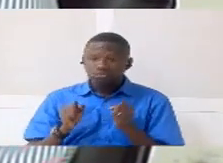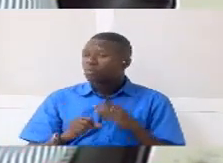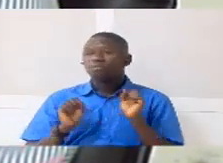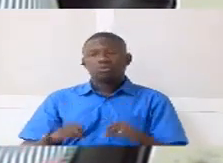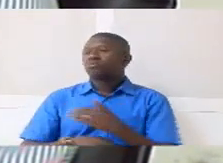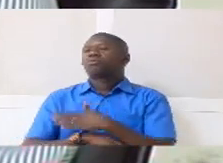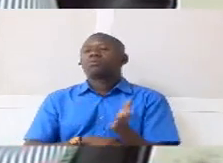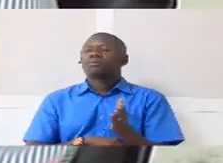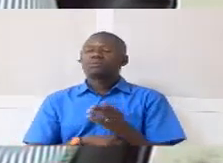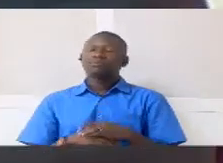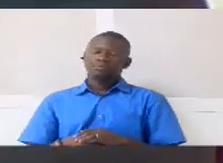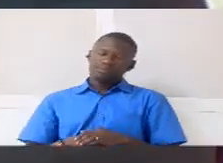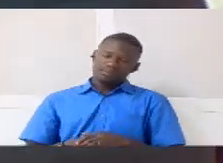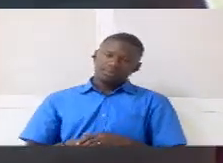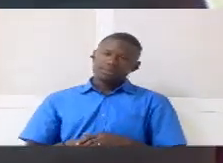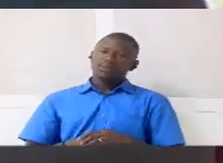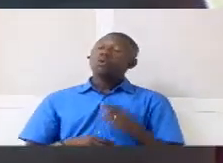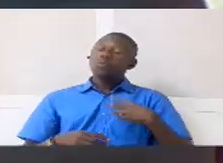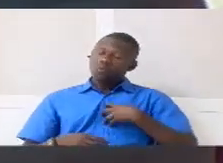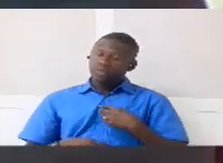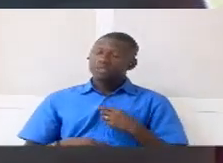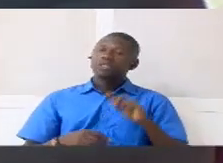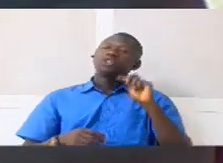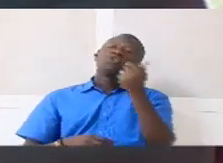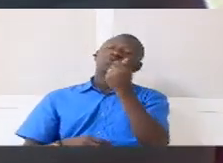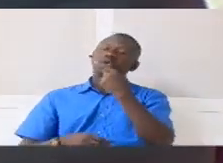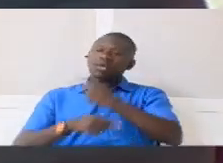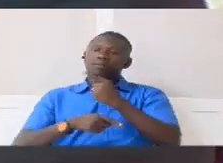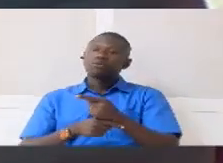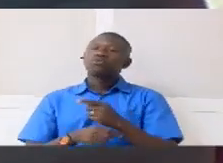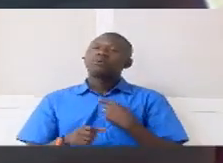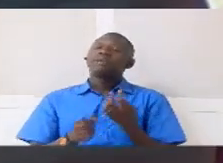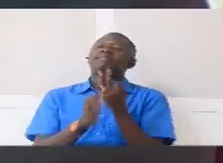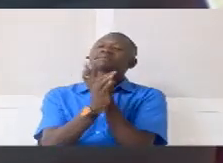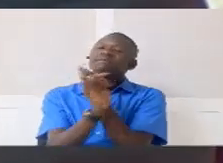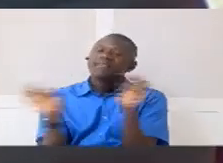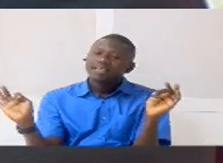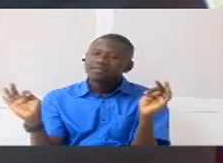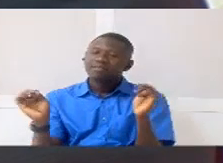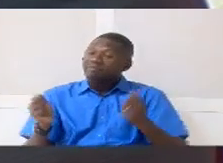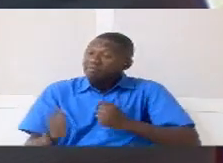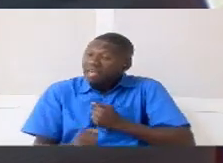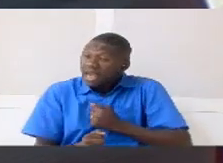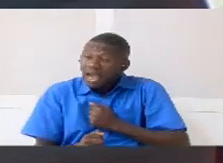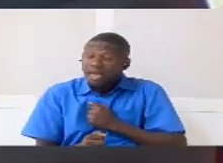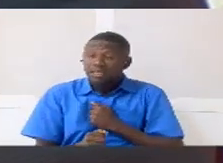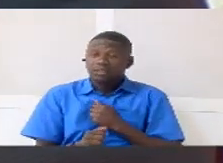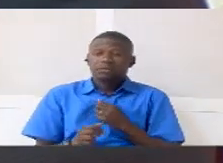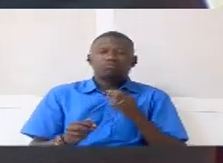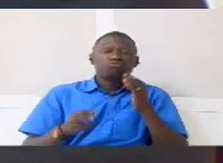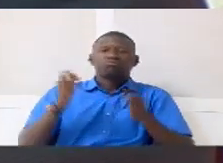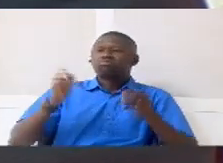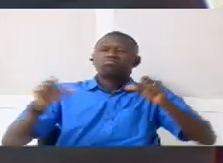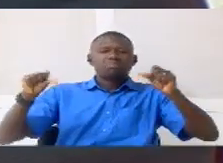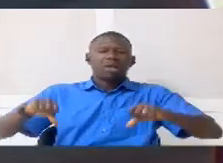and expectations for a new Gambia free from fear, injustice, and the